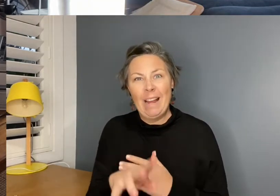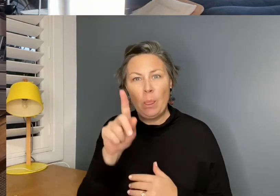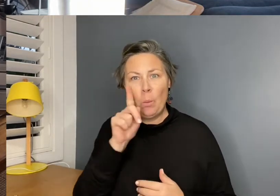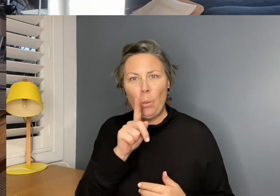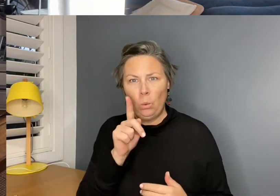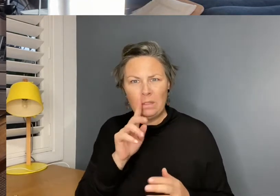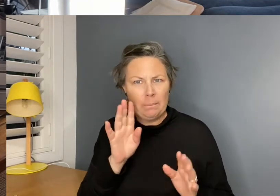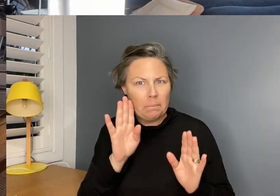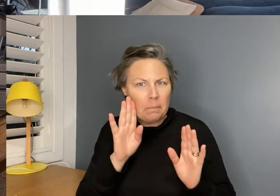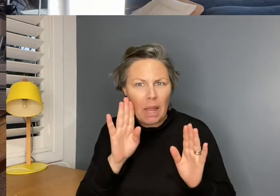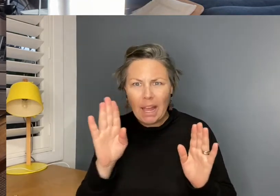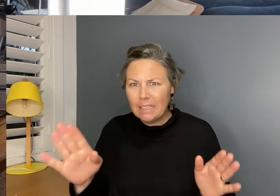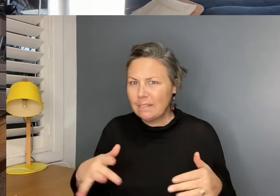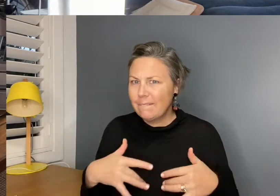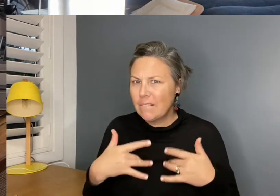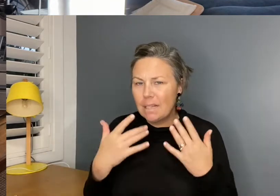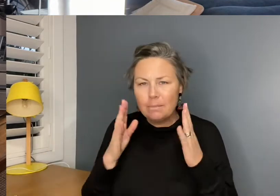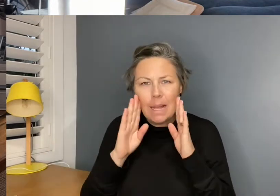so amazing. Like I